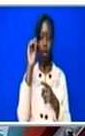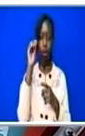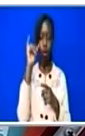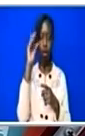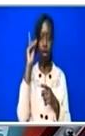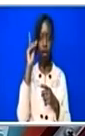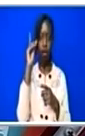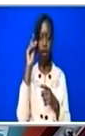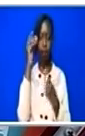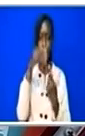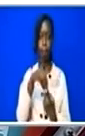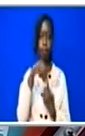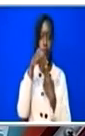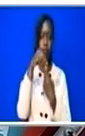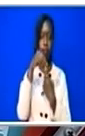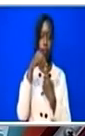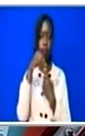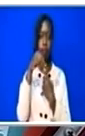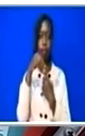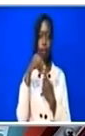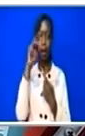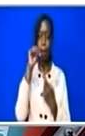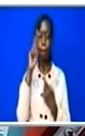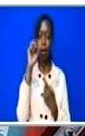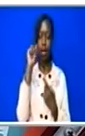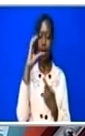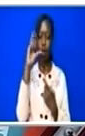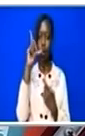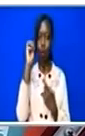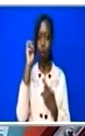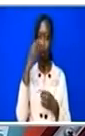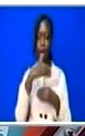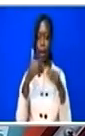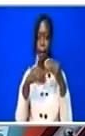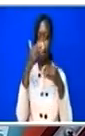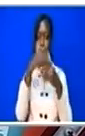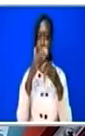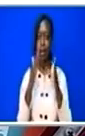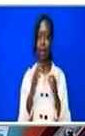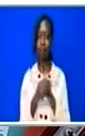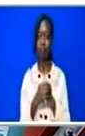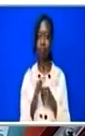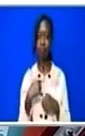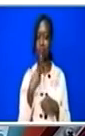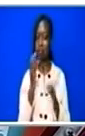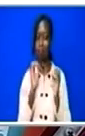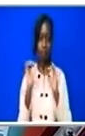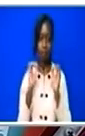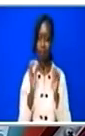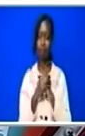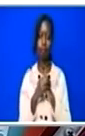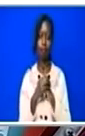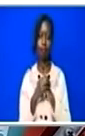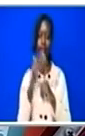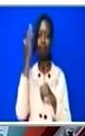muscle building. The muscle builders use some anabolic steroids. You see, I'm not even saying anything. No,